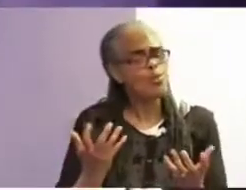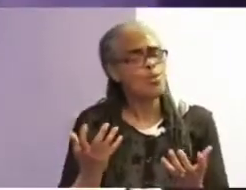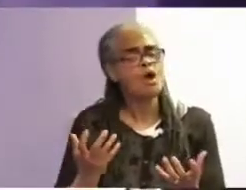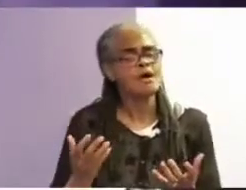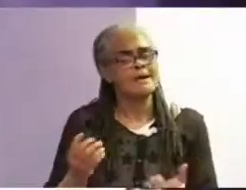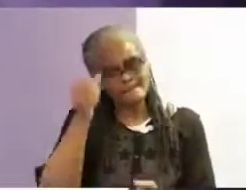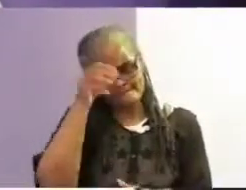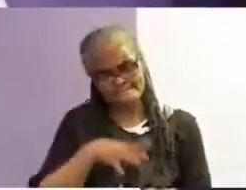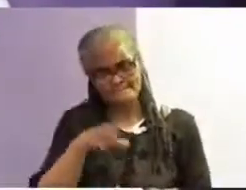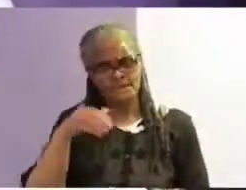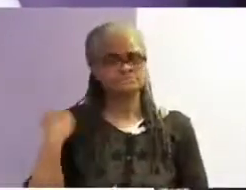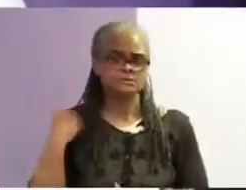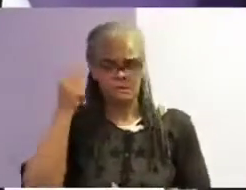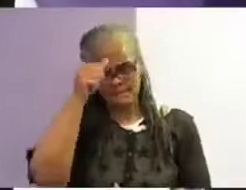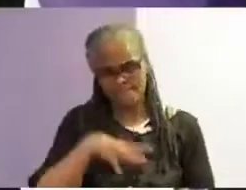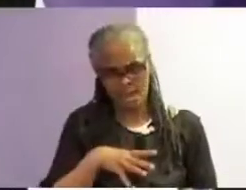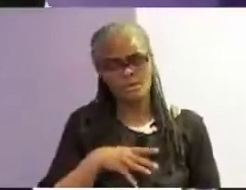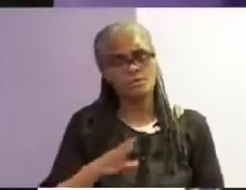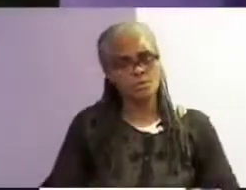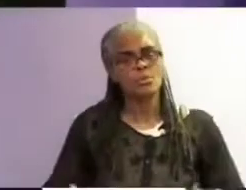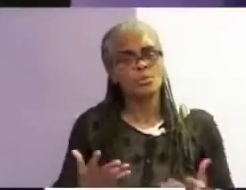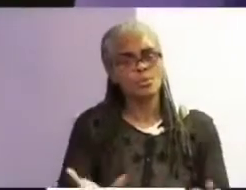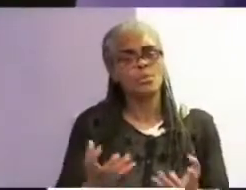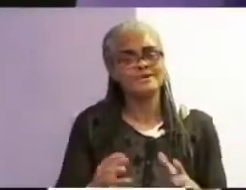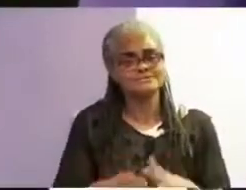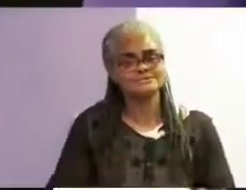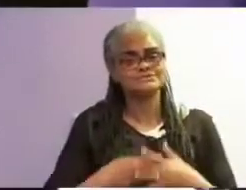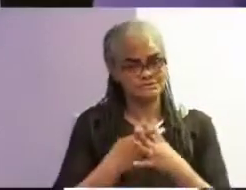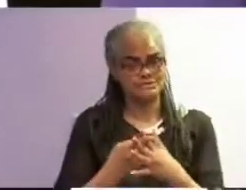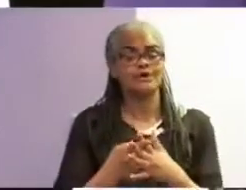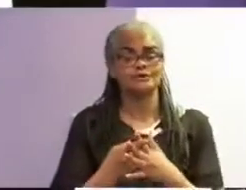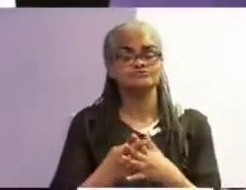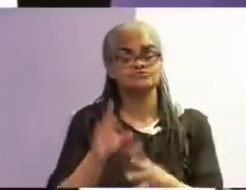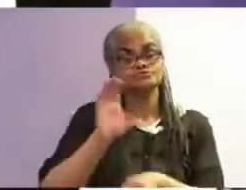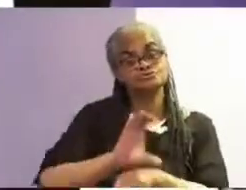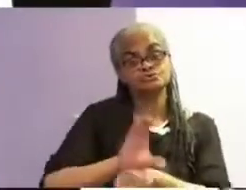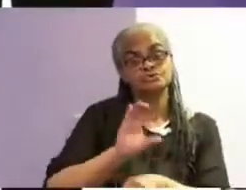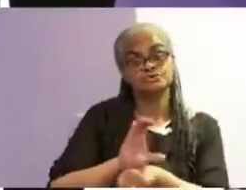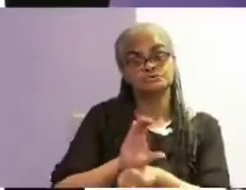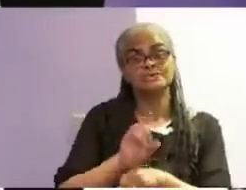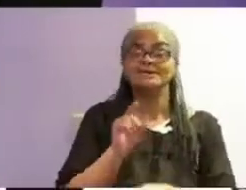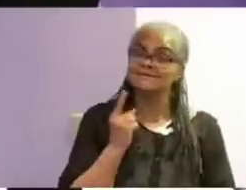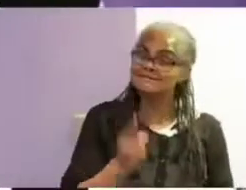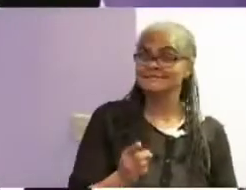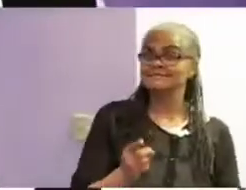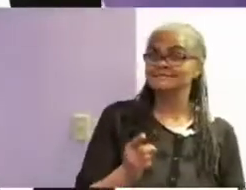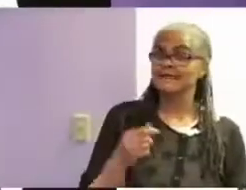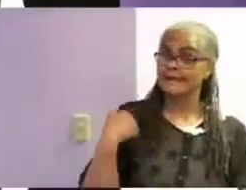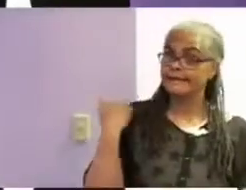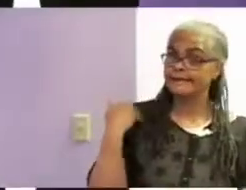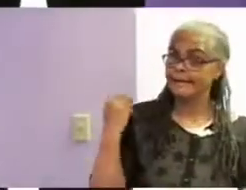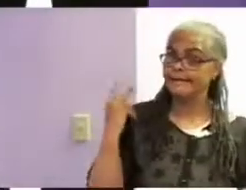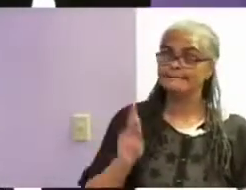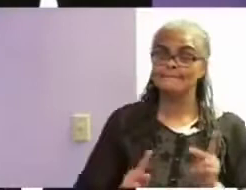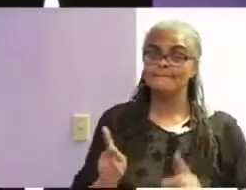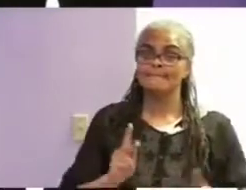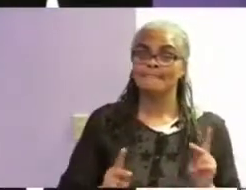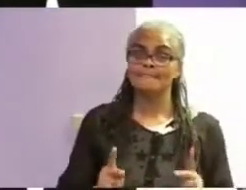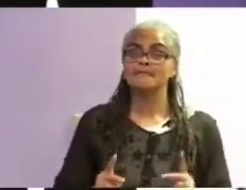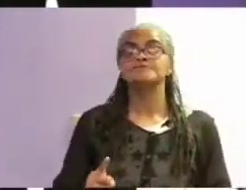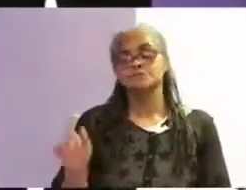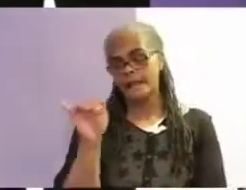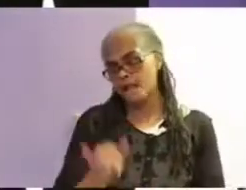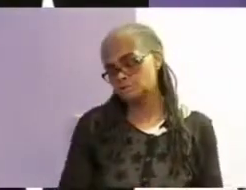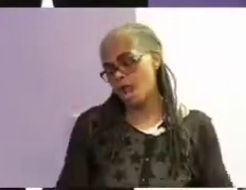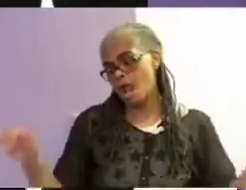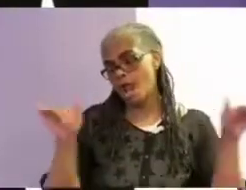And I've had other folk to start churches and were relatively successful. This young man, I knew he was going to have the same folks